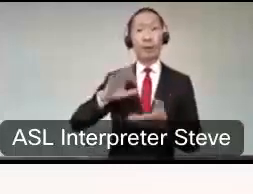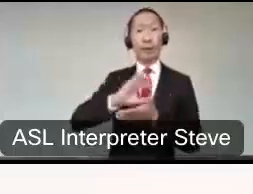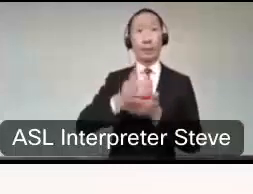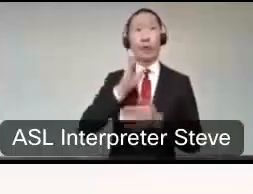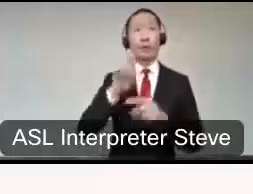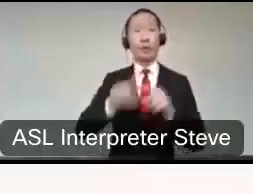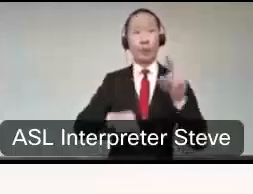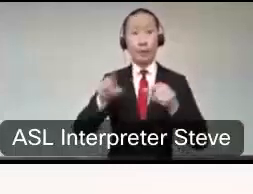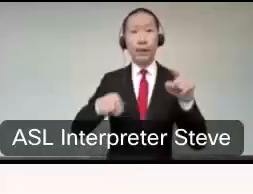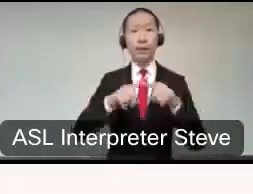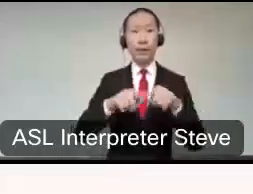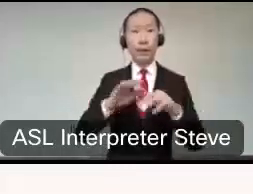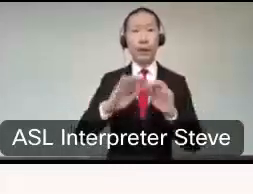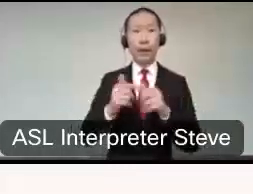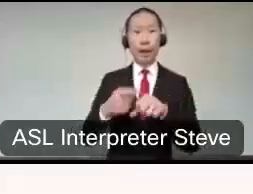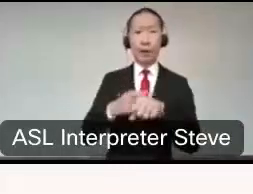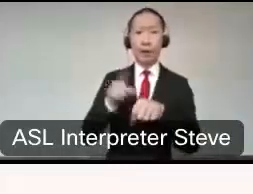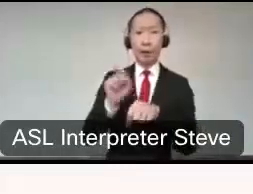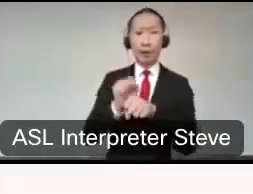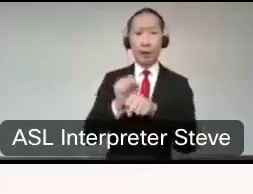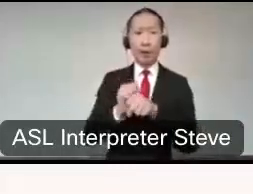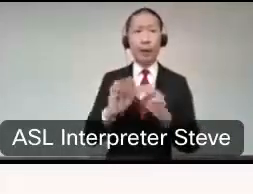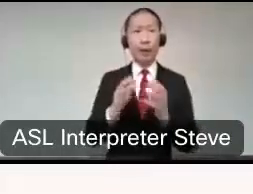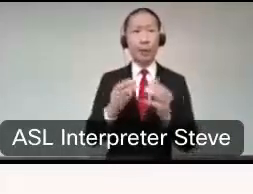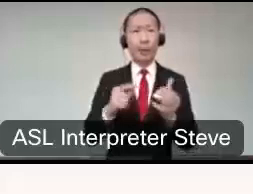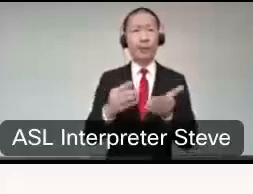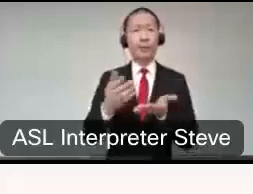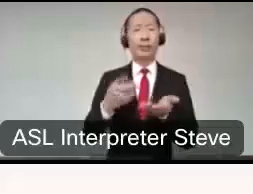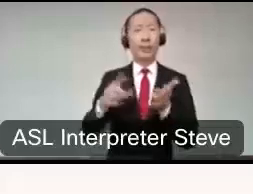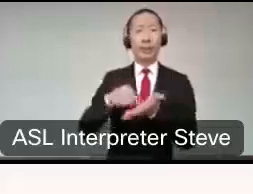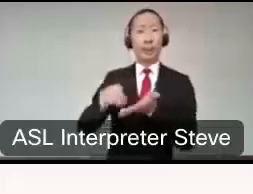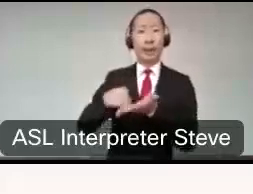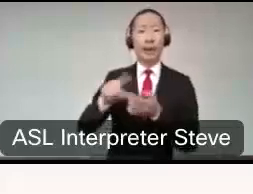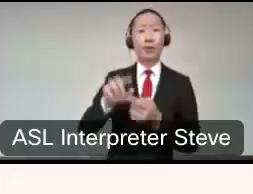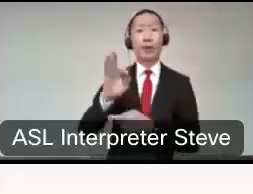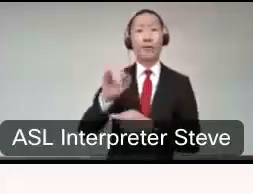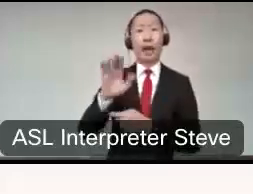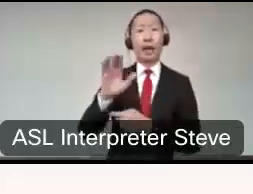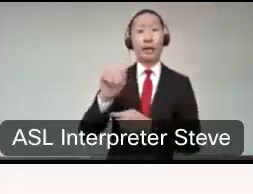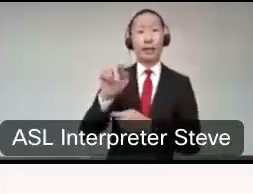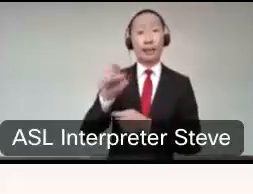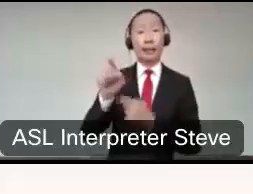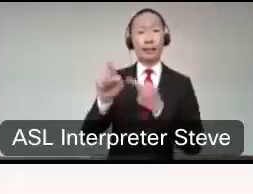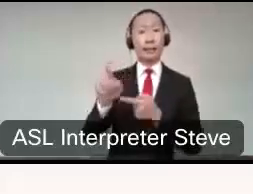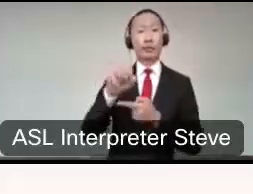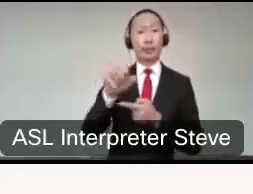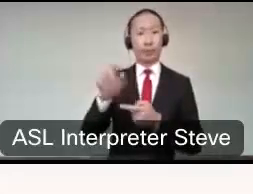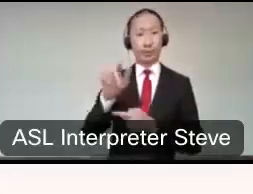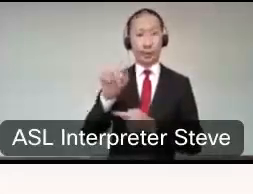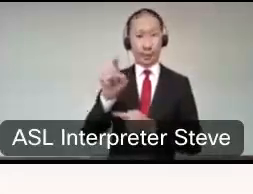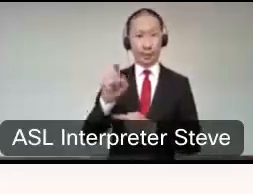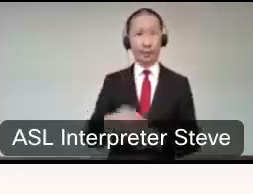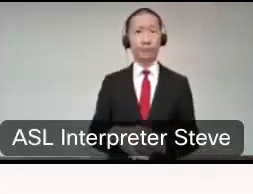vary dependent on how long they worked and how much they made and paid into the FICA tax, again, which is the Social Security tax.